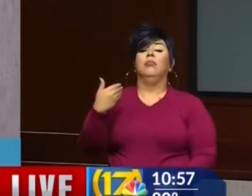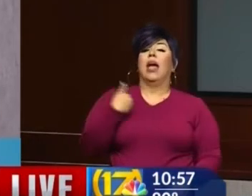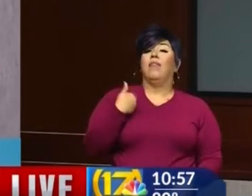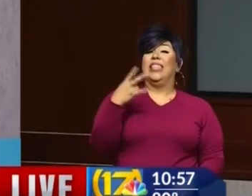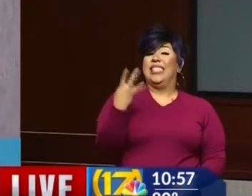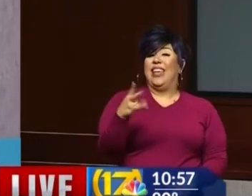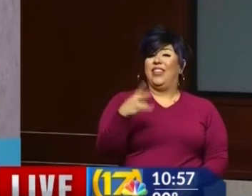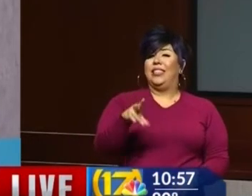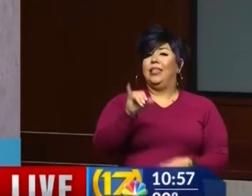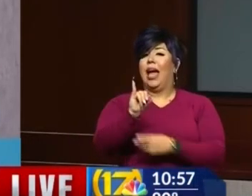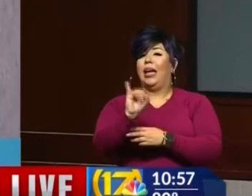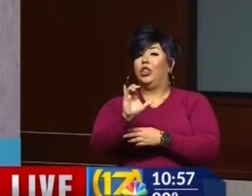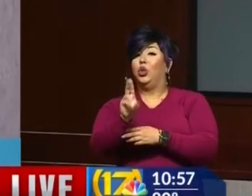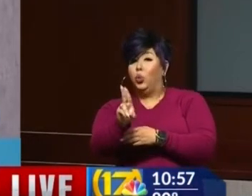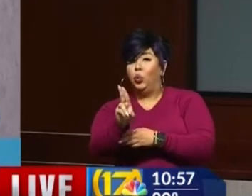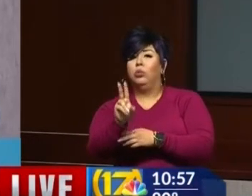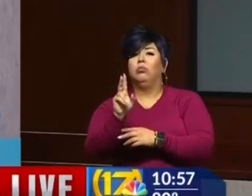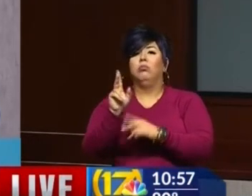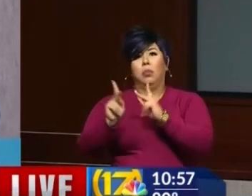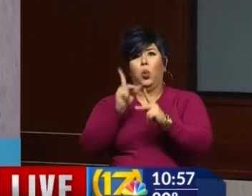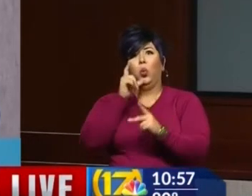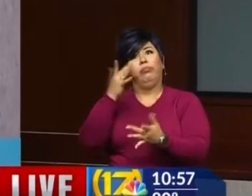hospitalized.